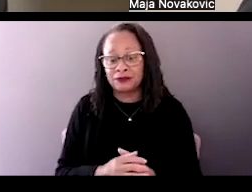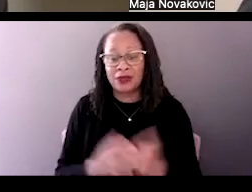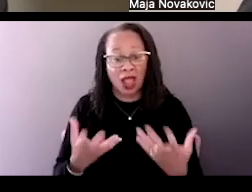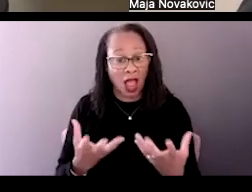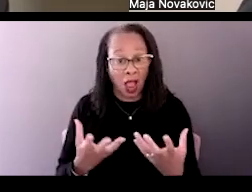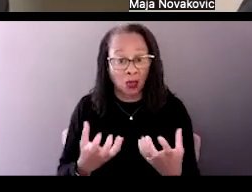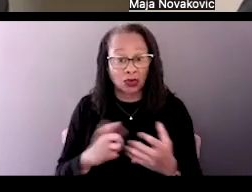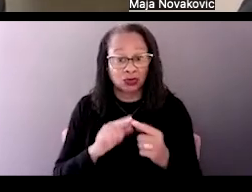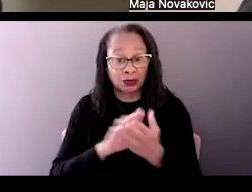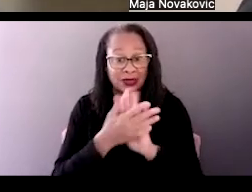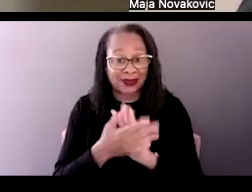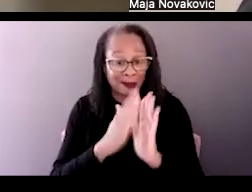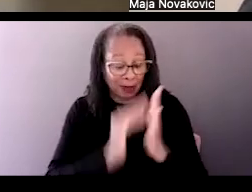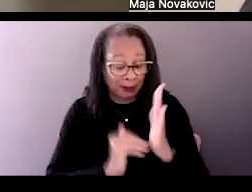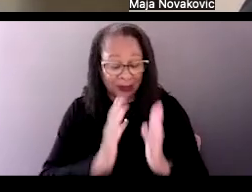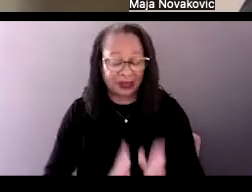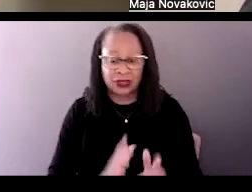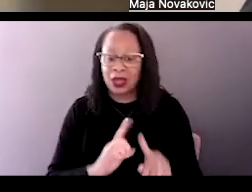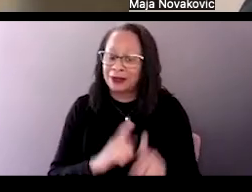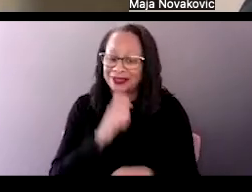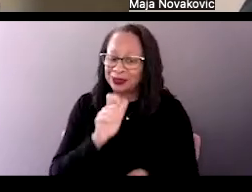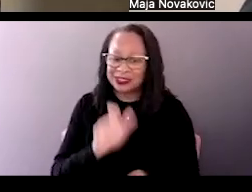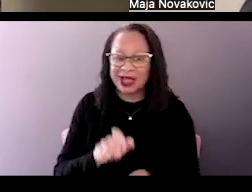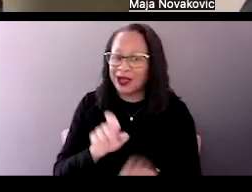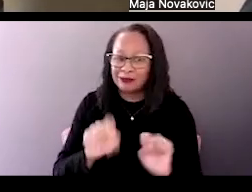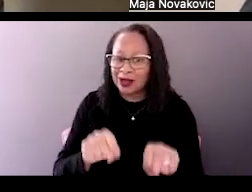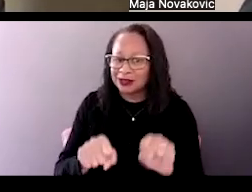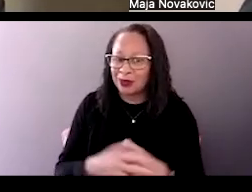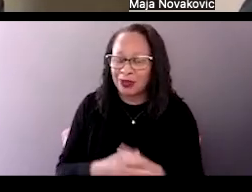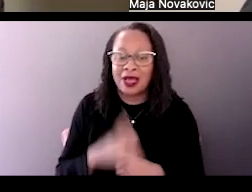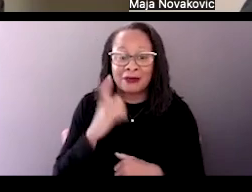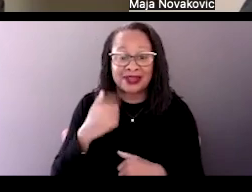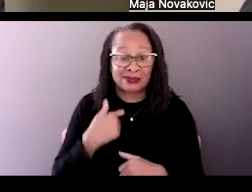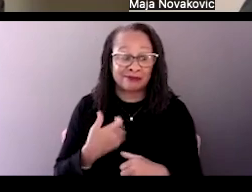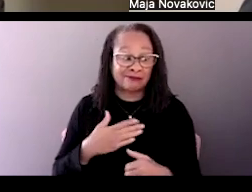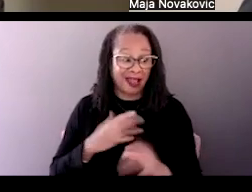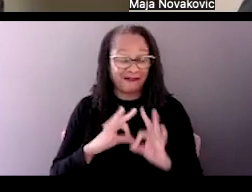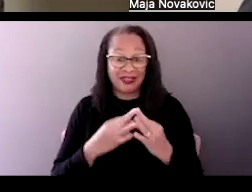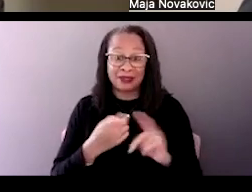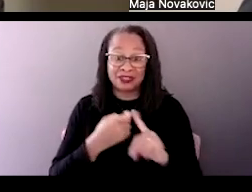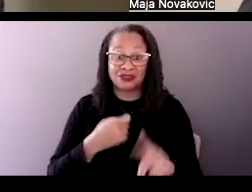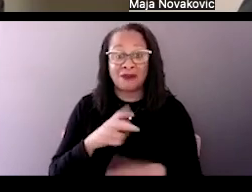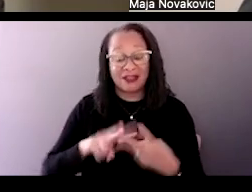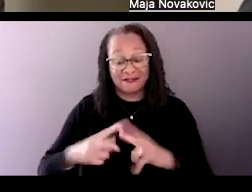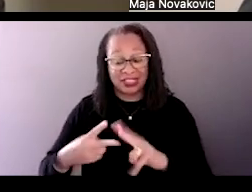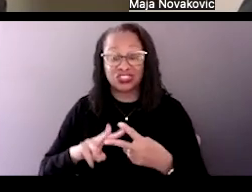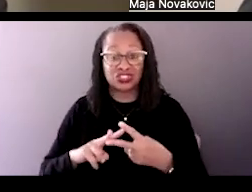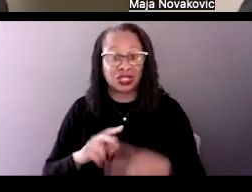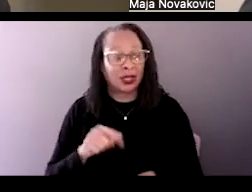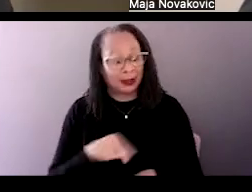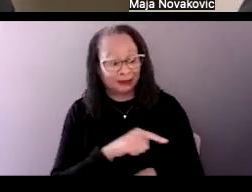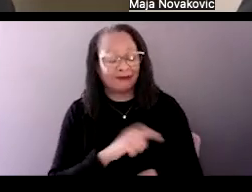a painter, but that was not possible because I come from a village and a family